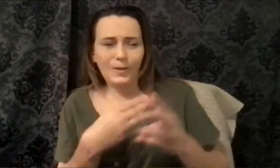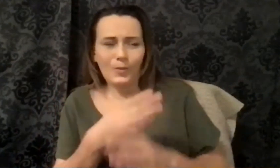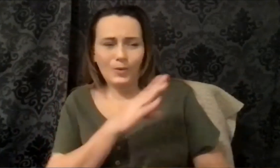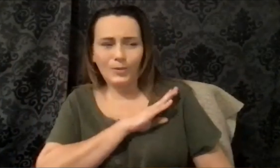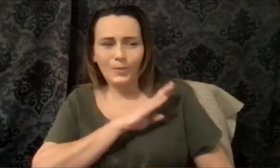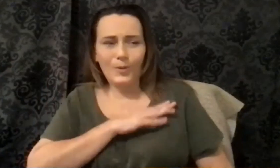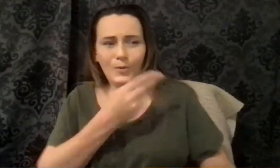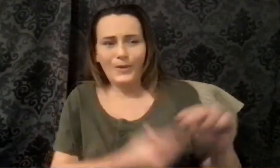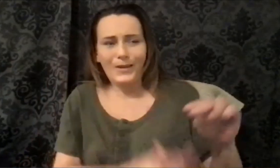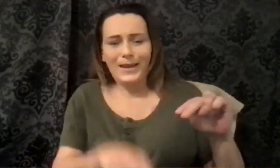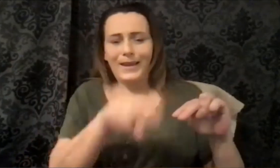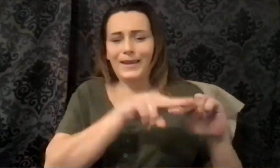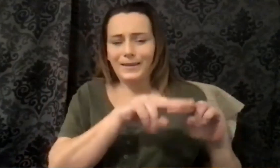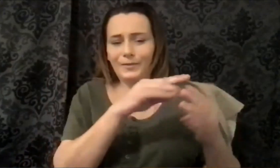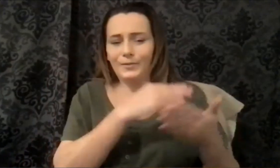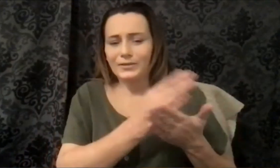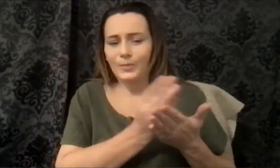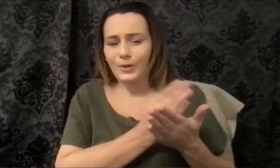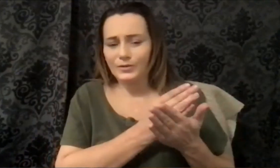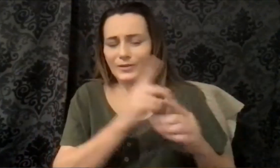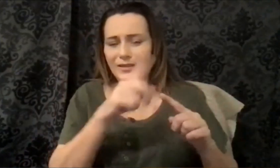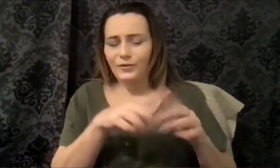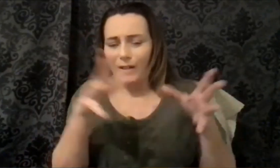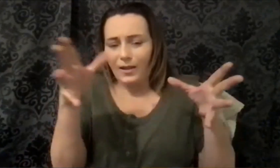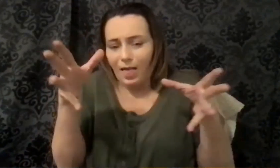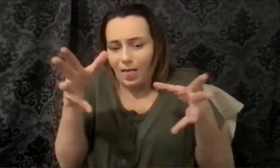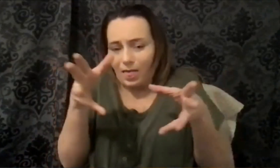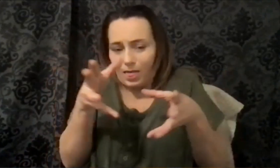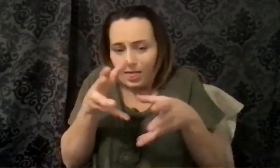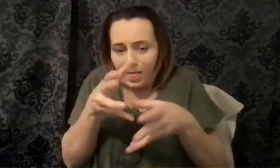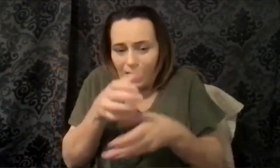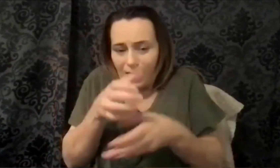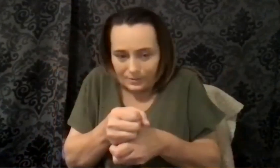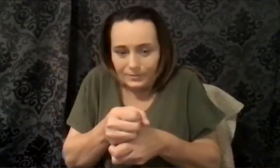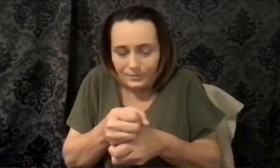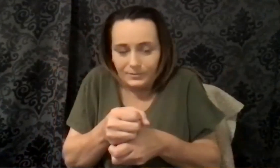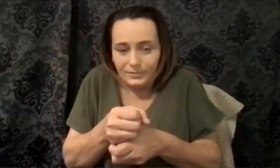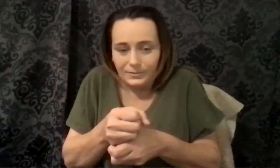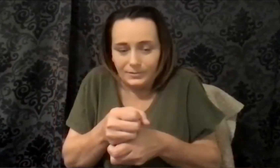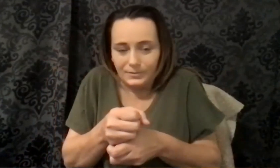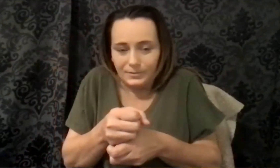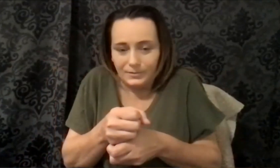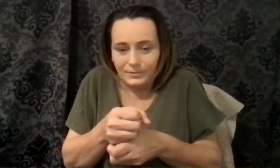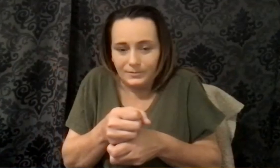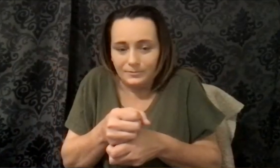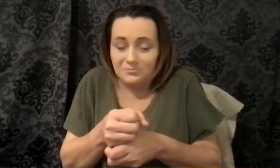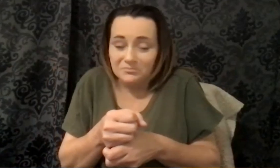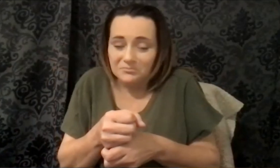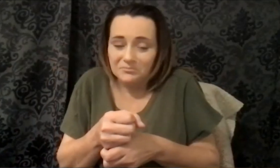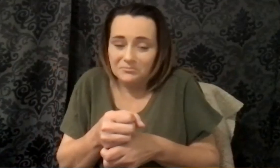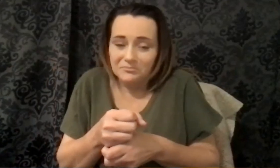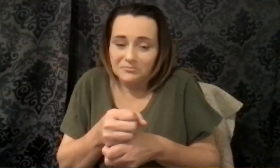to contract it and keep it a little bit smaller, taking those things into effect